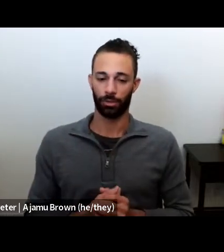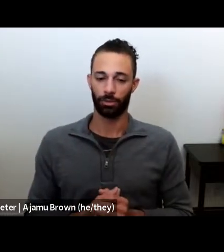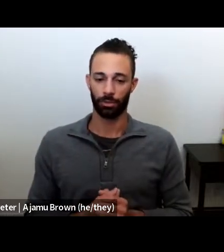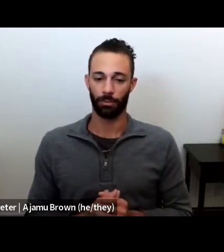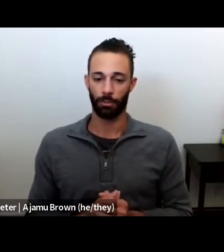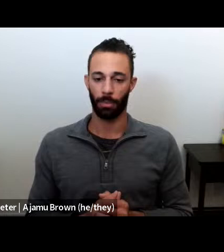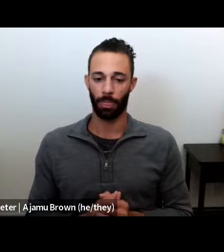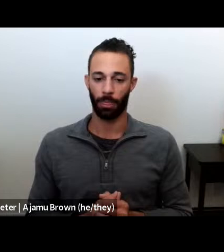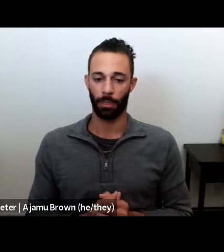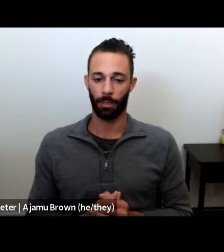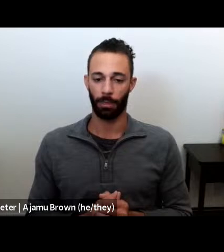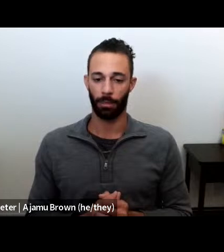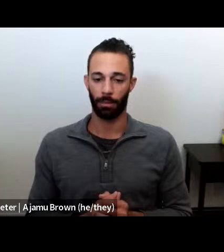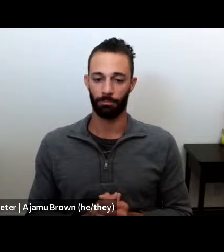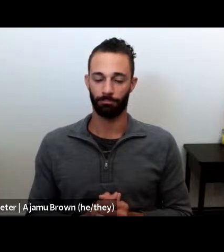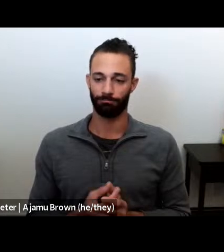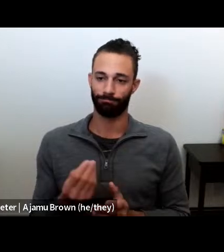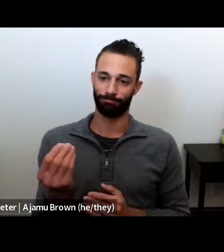You're welcome.